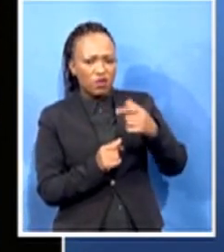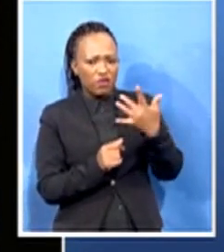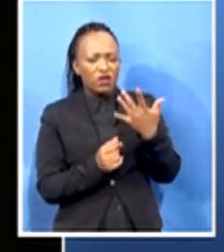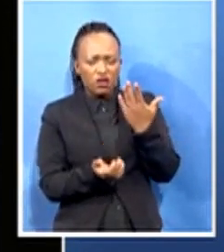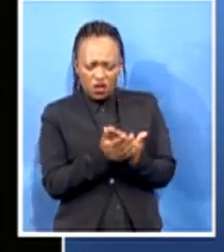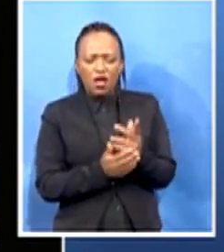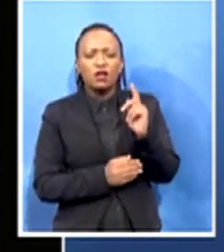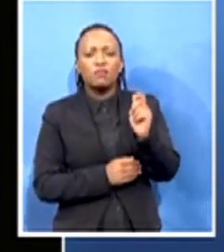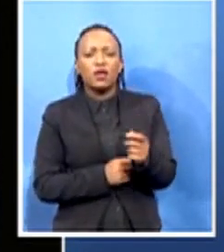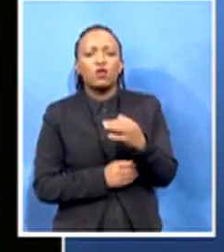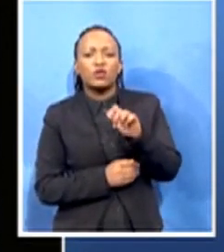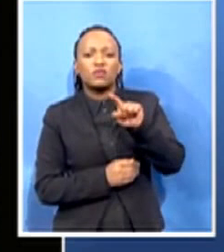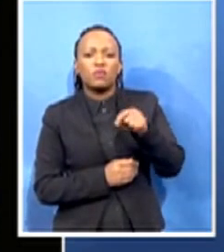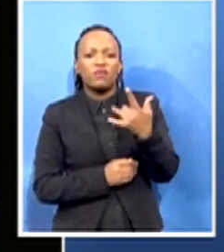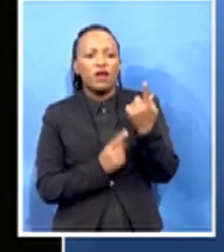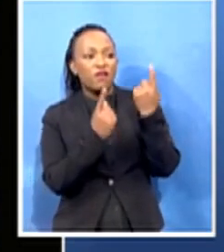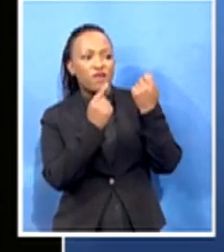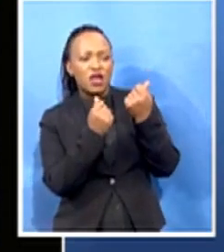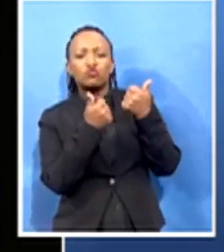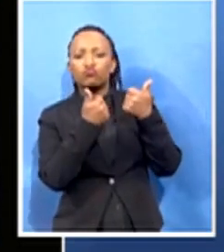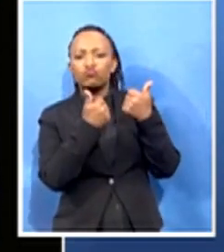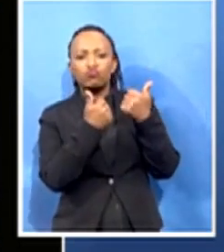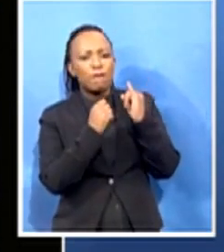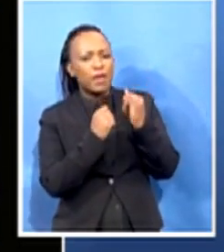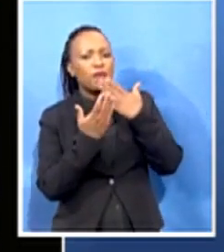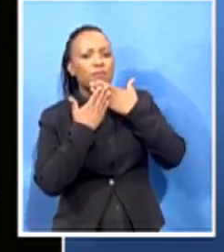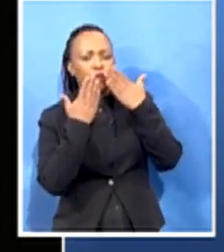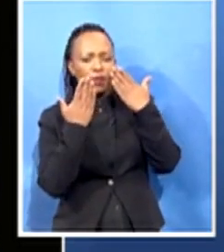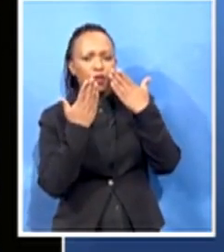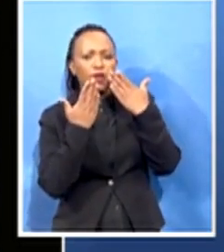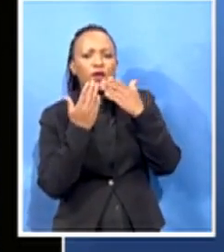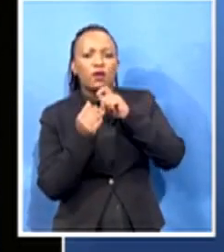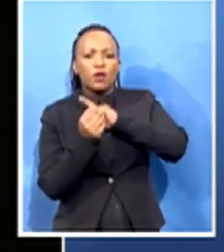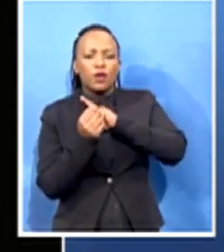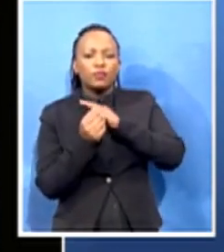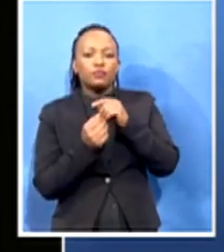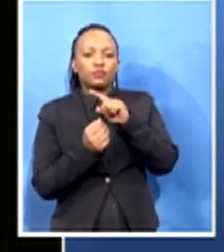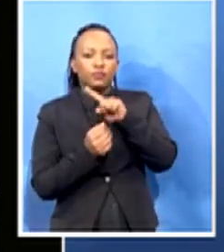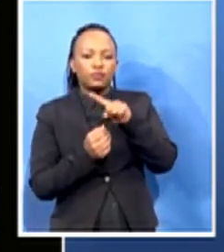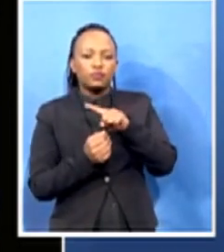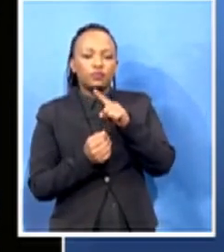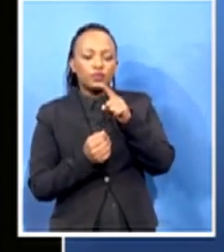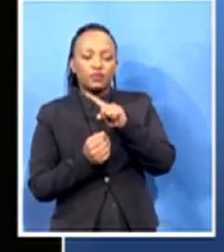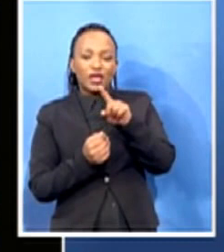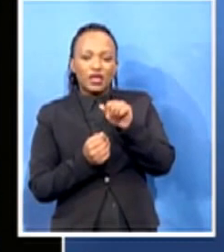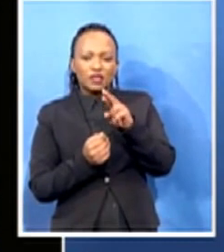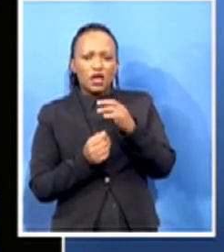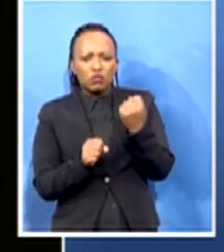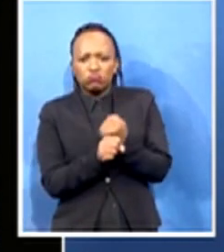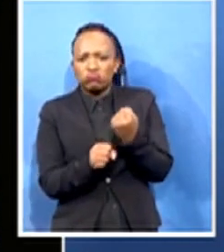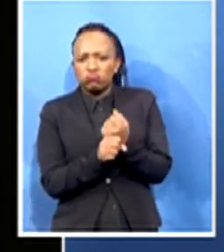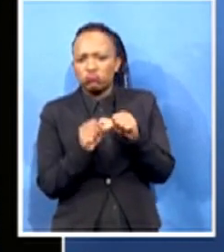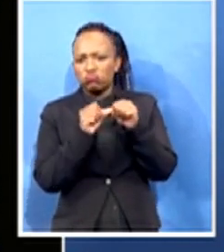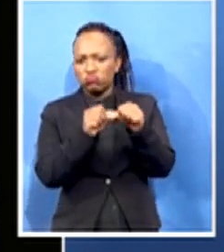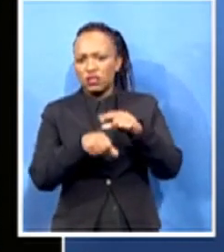bad. And you must take it into account that Exxaro was working during coronavirus. Yes, the diamonds were not